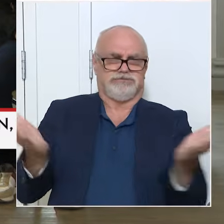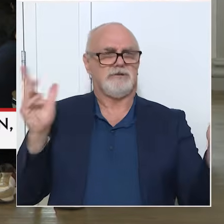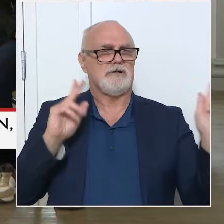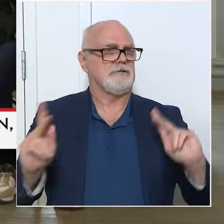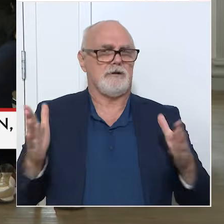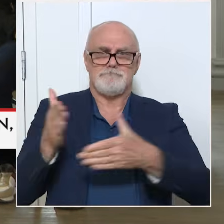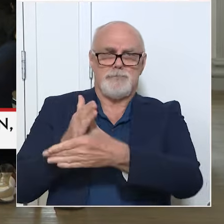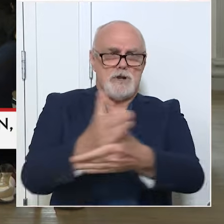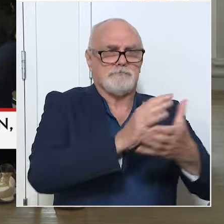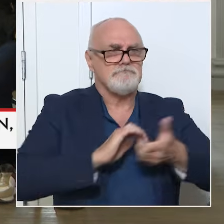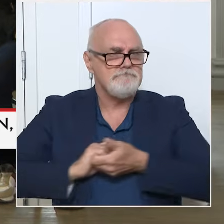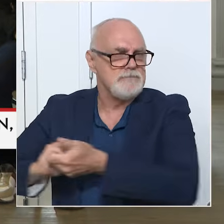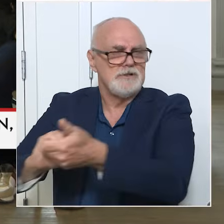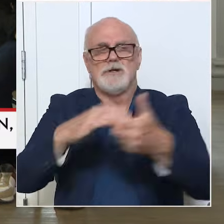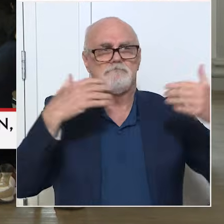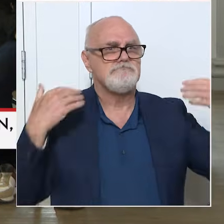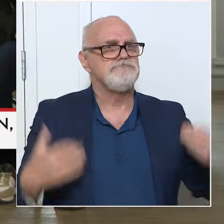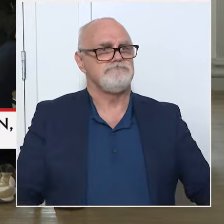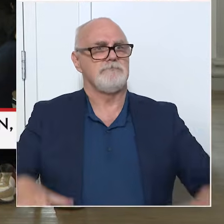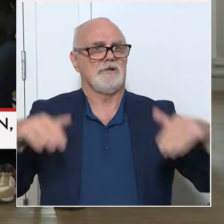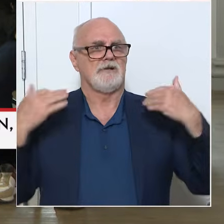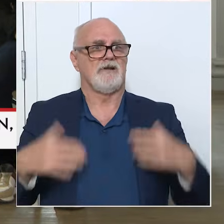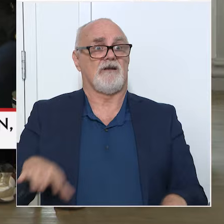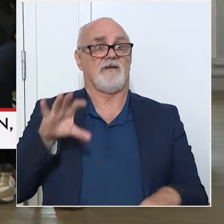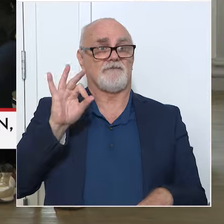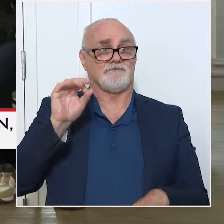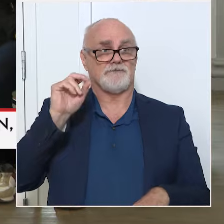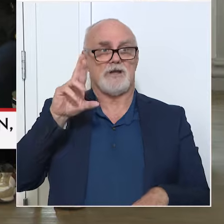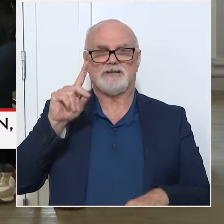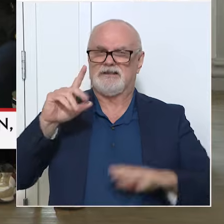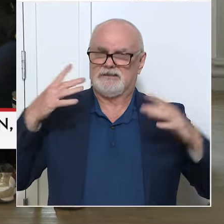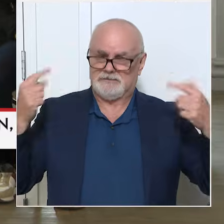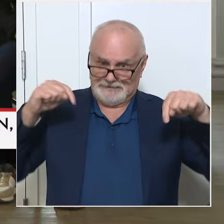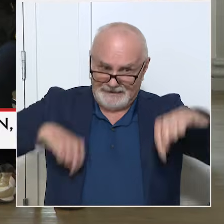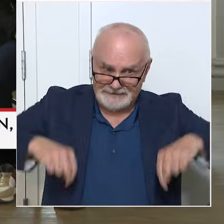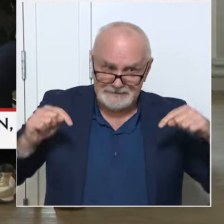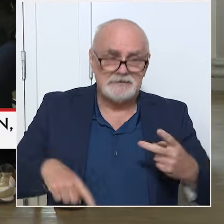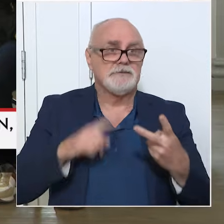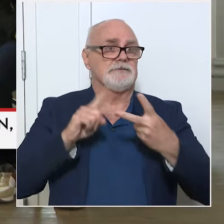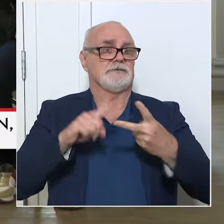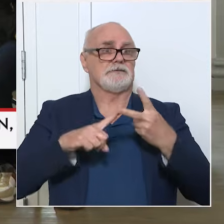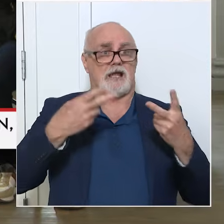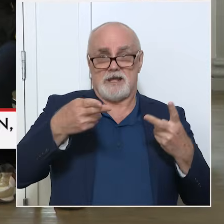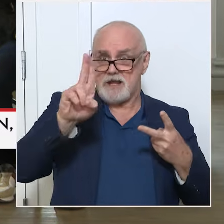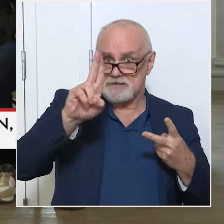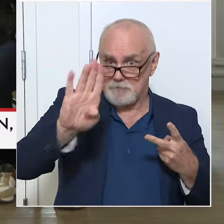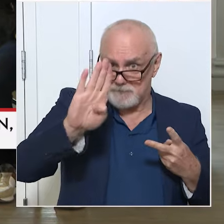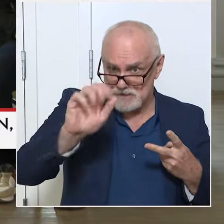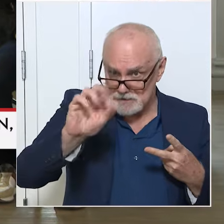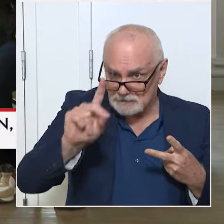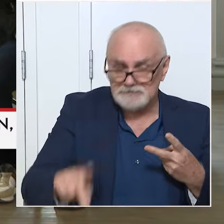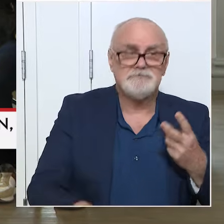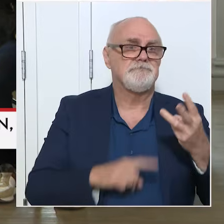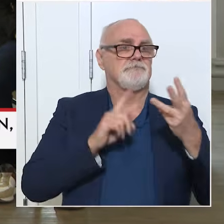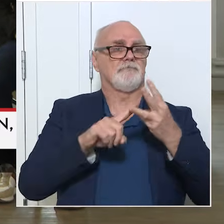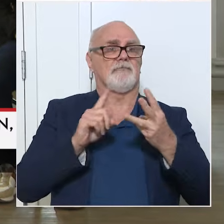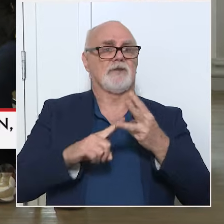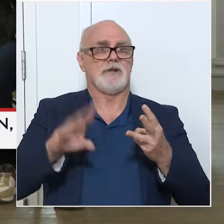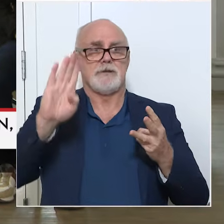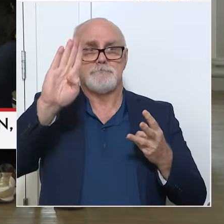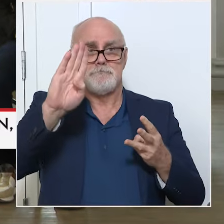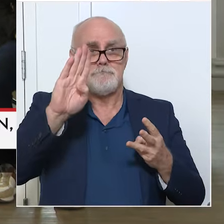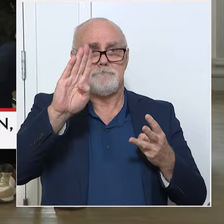business and community, including Derek Ford and Chinyere Hubbard. I think I saw Aisha Bond here earlier as well, and all